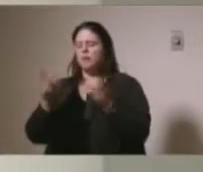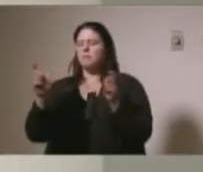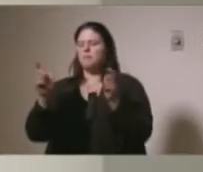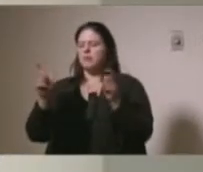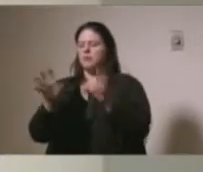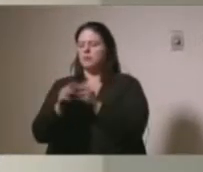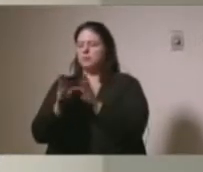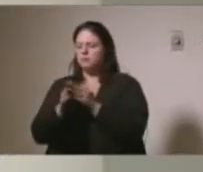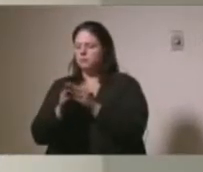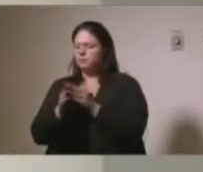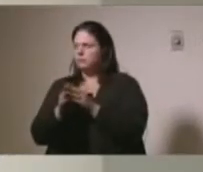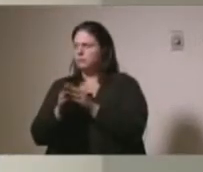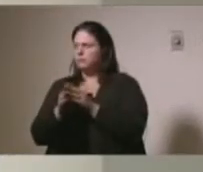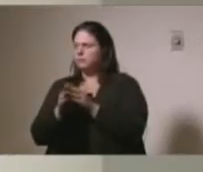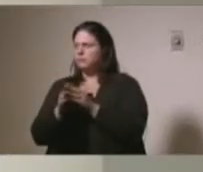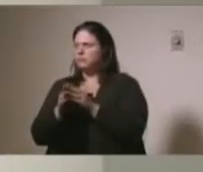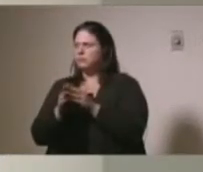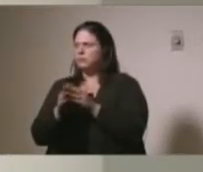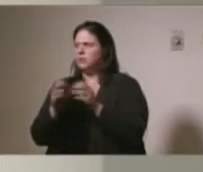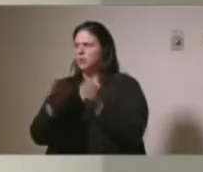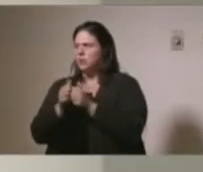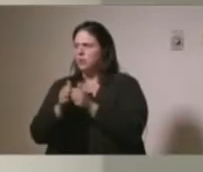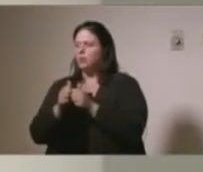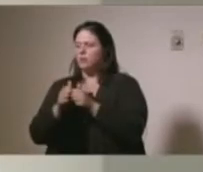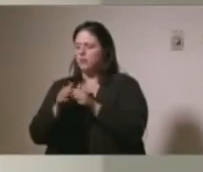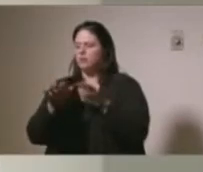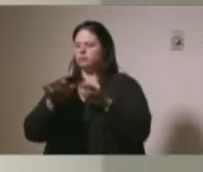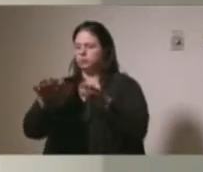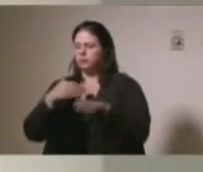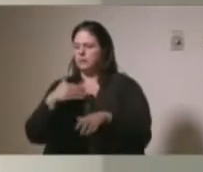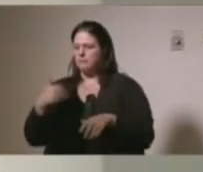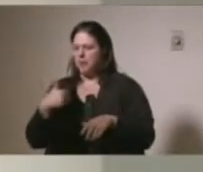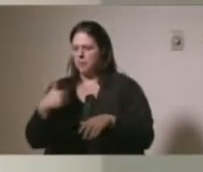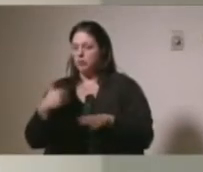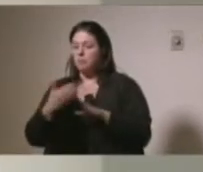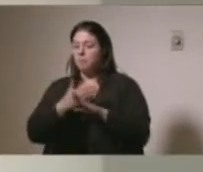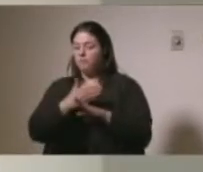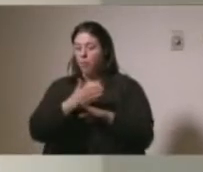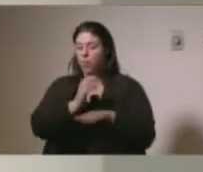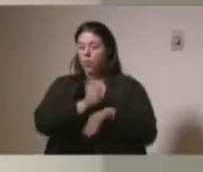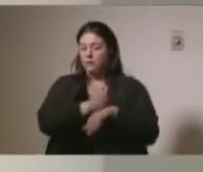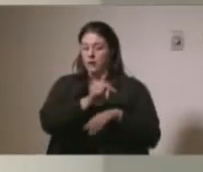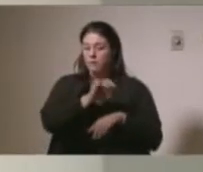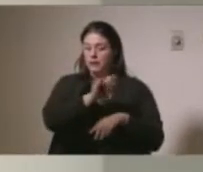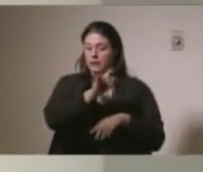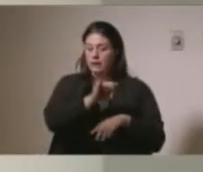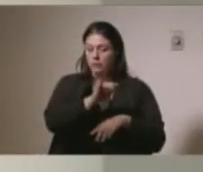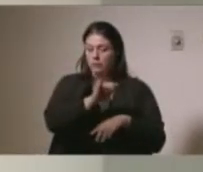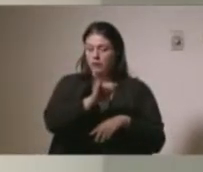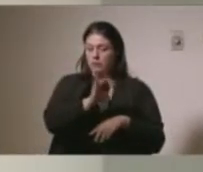around demarcation and coverage before Kiwi Bank was set up.